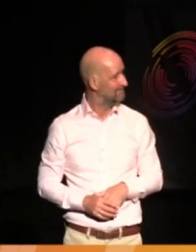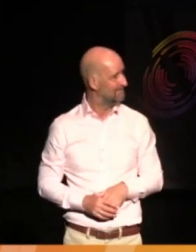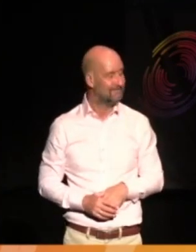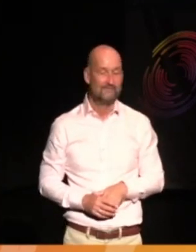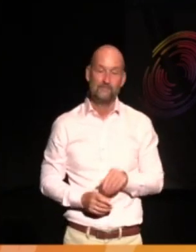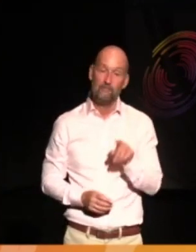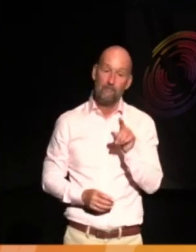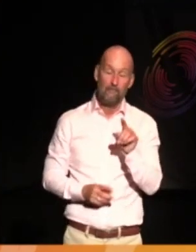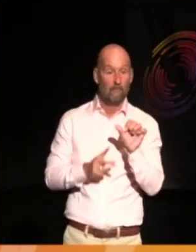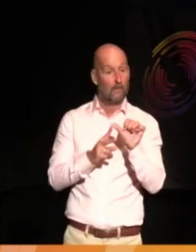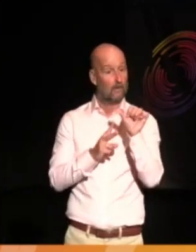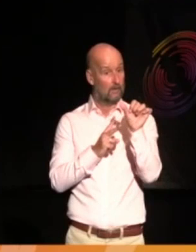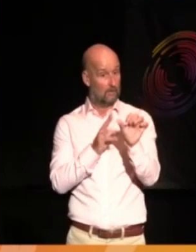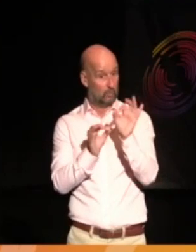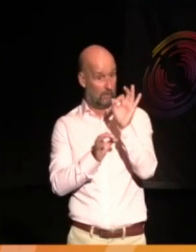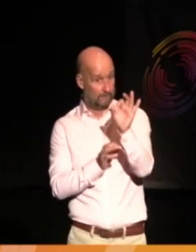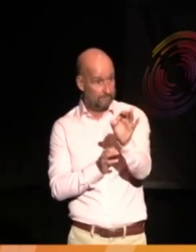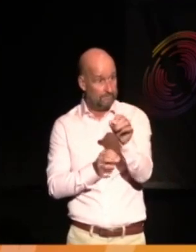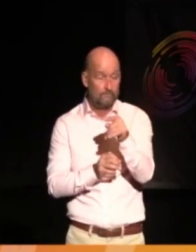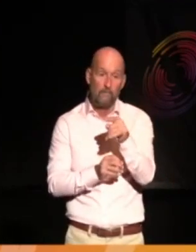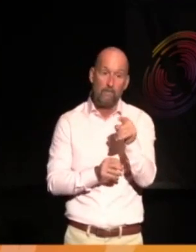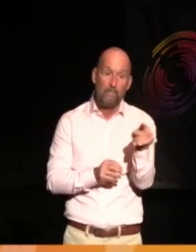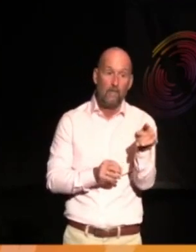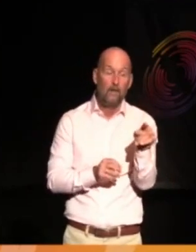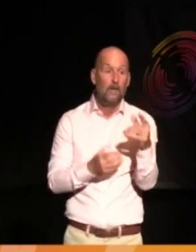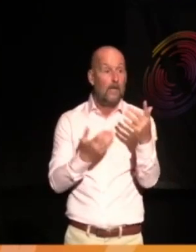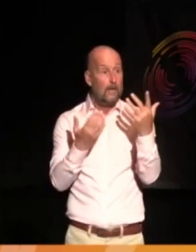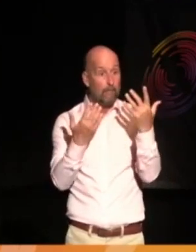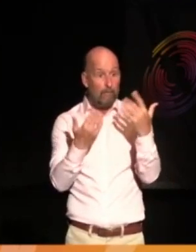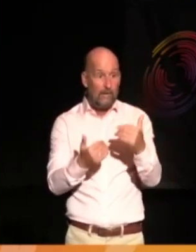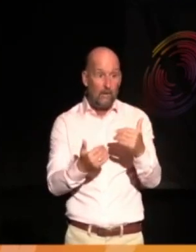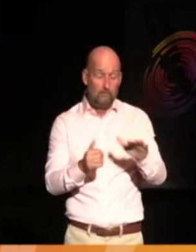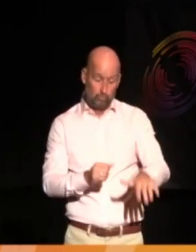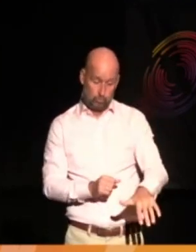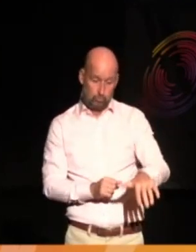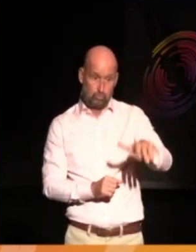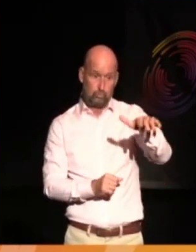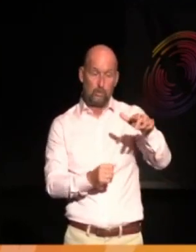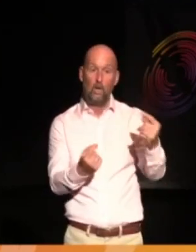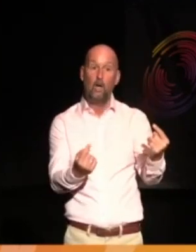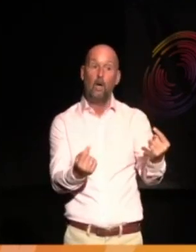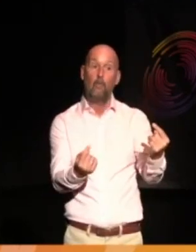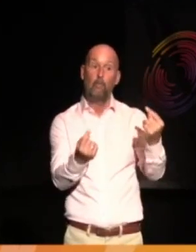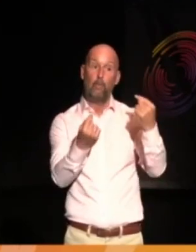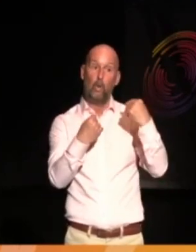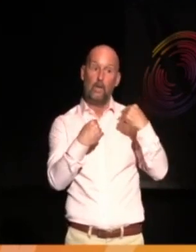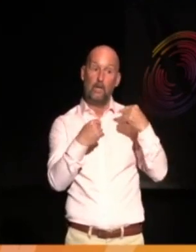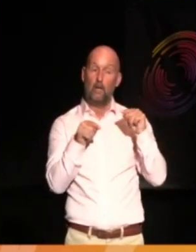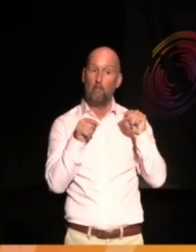Could you stand if you have ever been bullied or bullied?